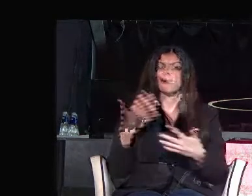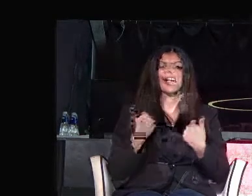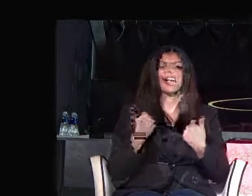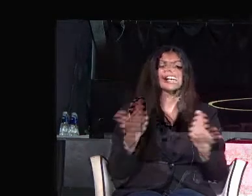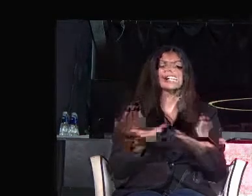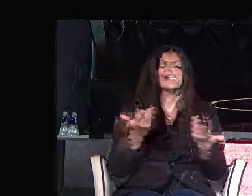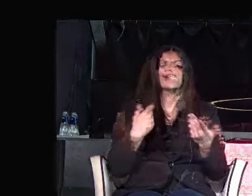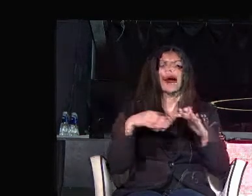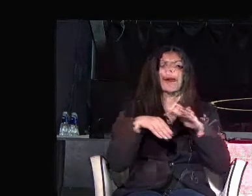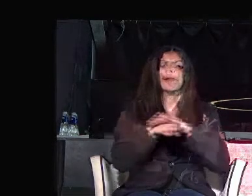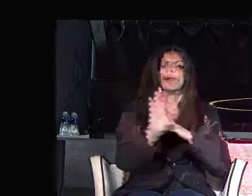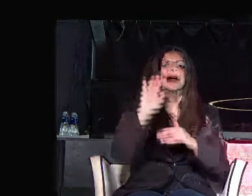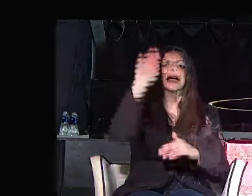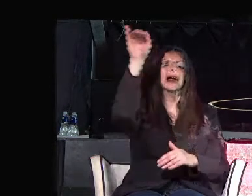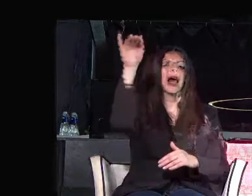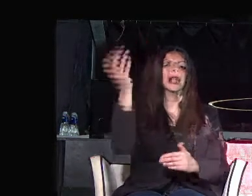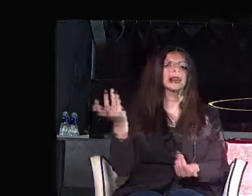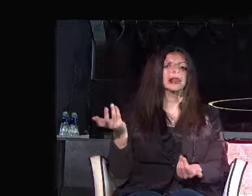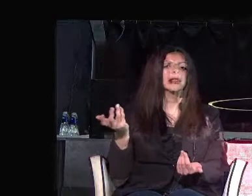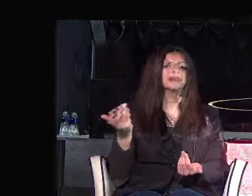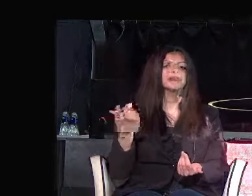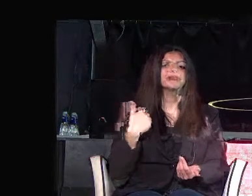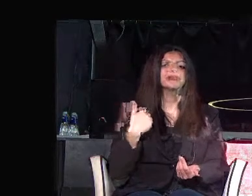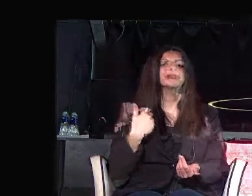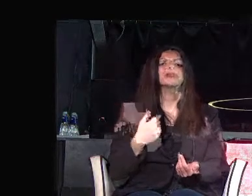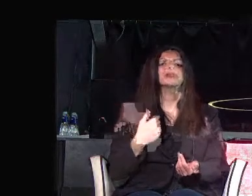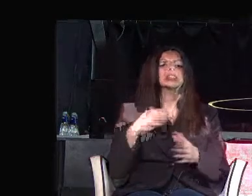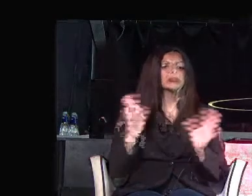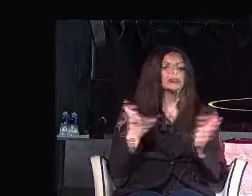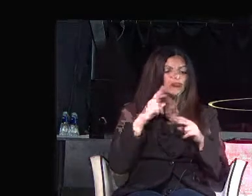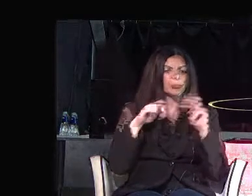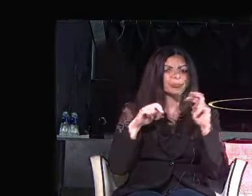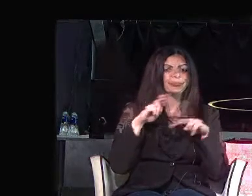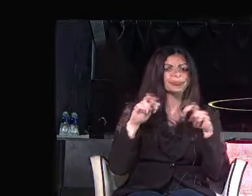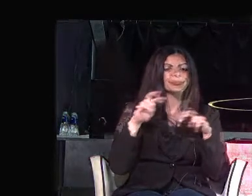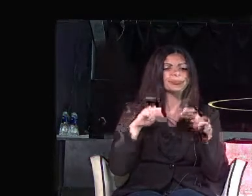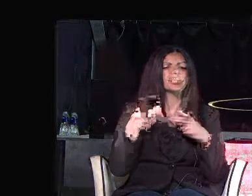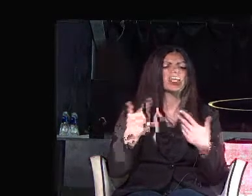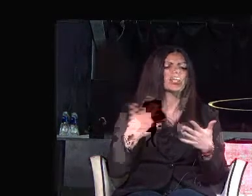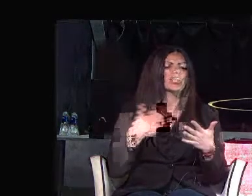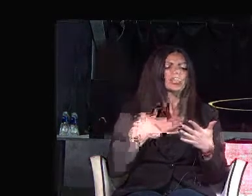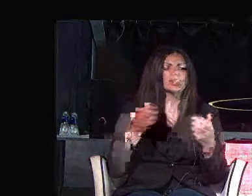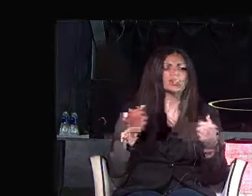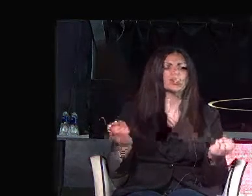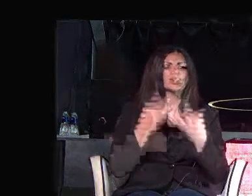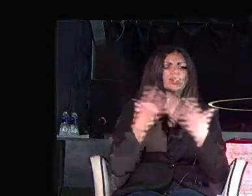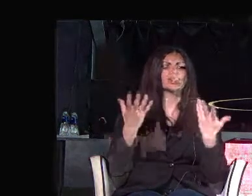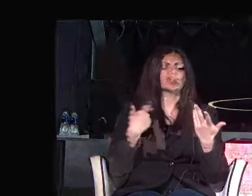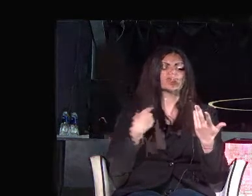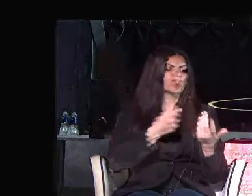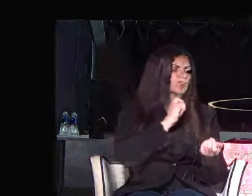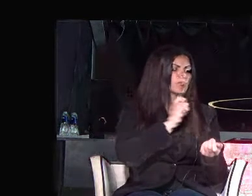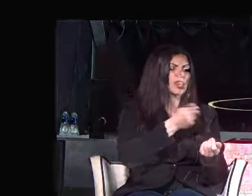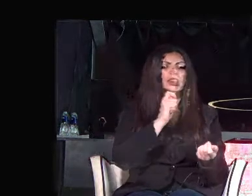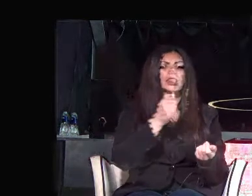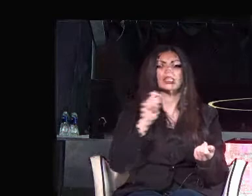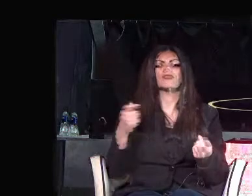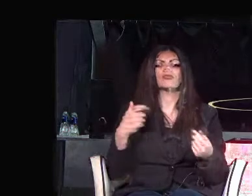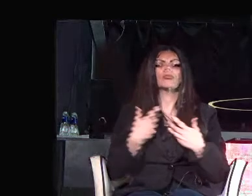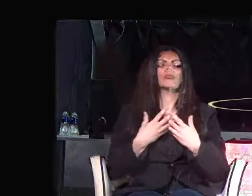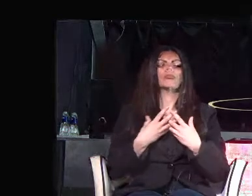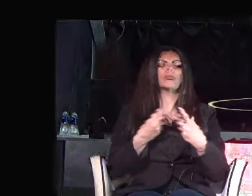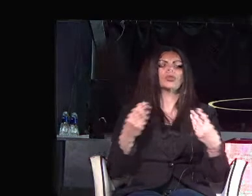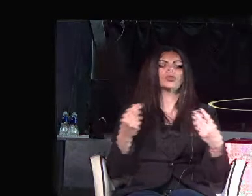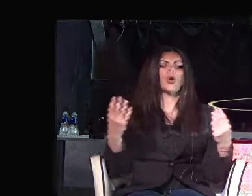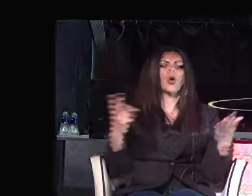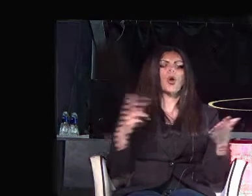has actually took place, and I went and interviewed a lot of political prisoners and survivors of the